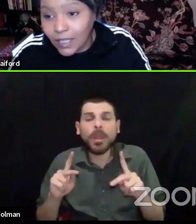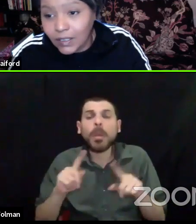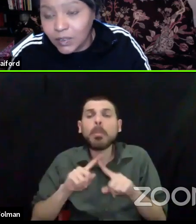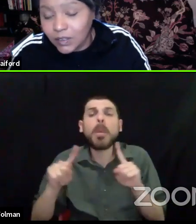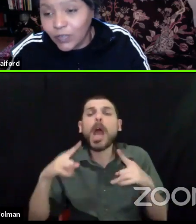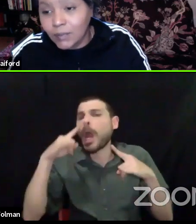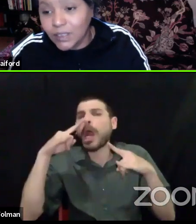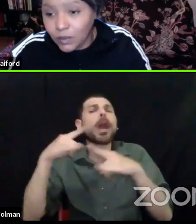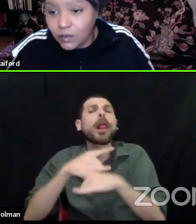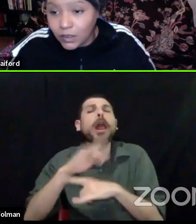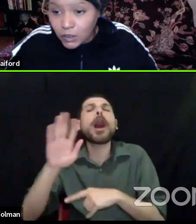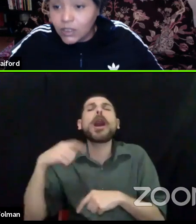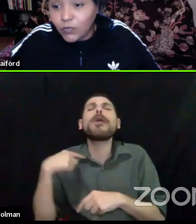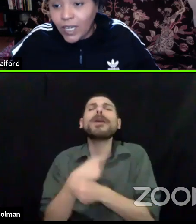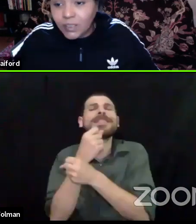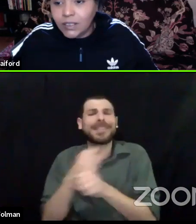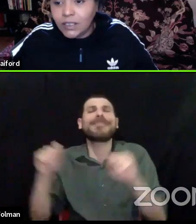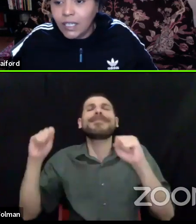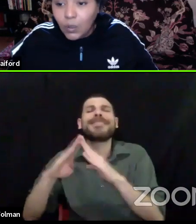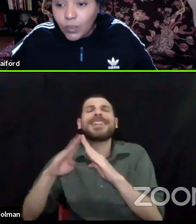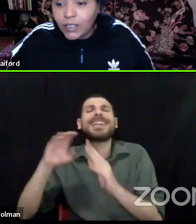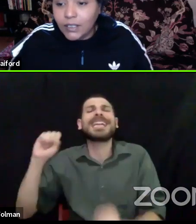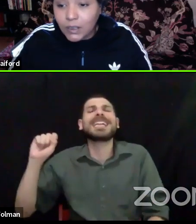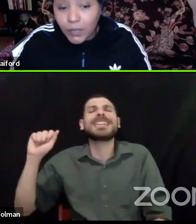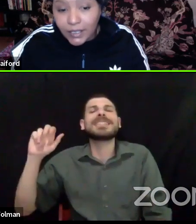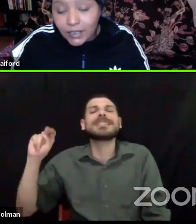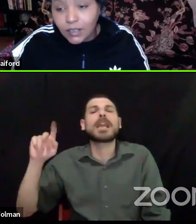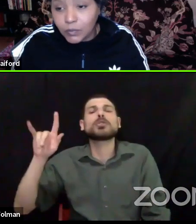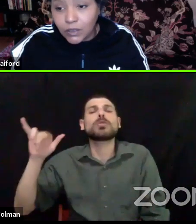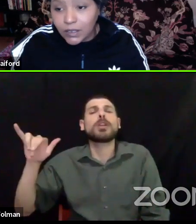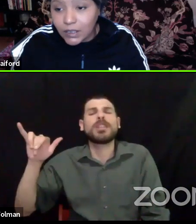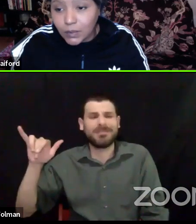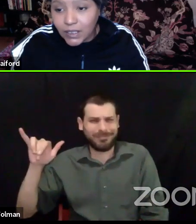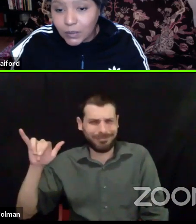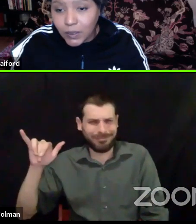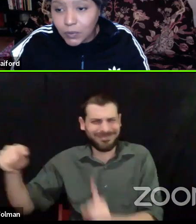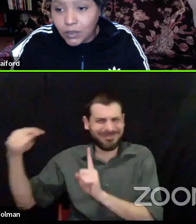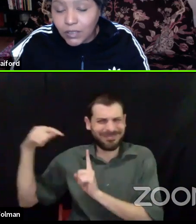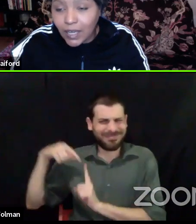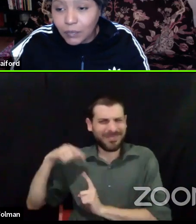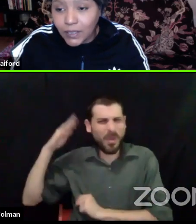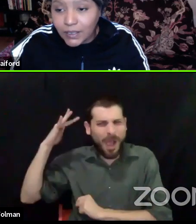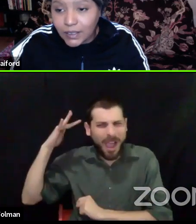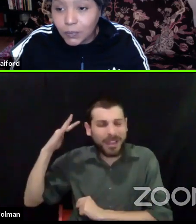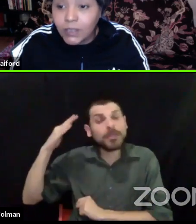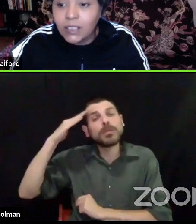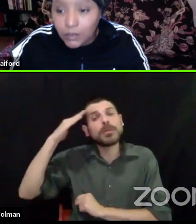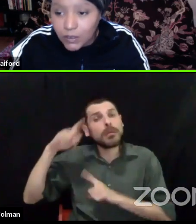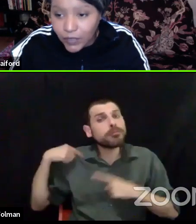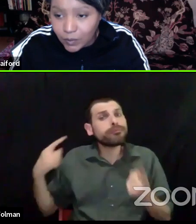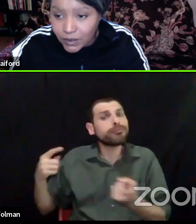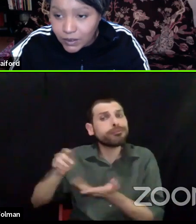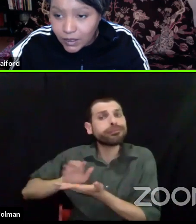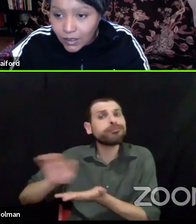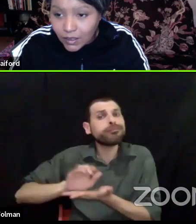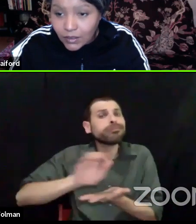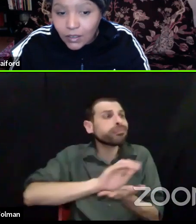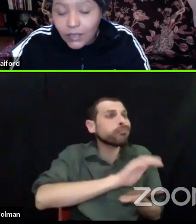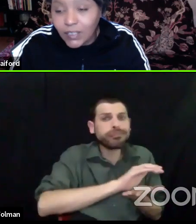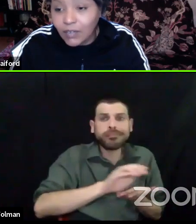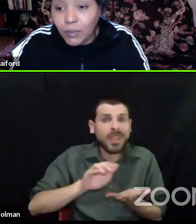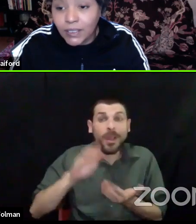lot of immigrant families with huge families. We are displacing communities because people don't have places to put huge families.